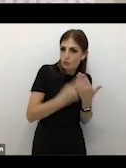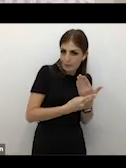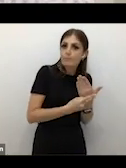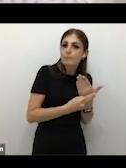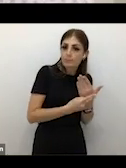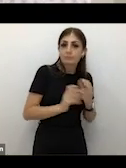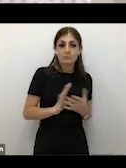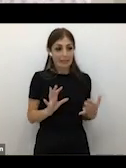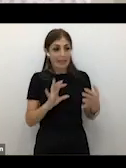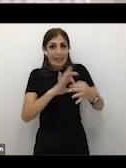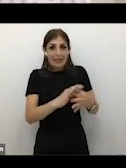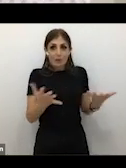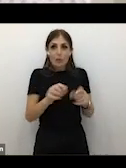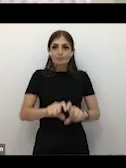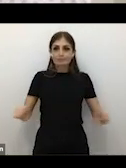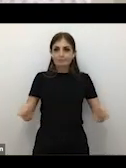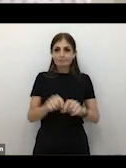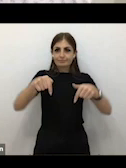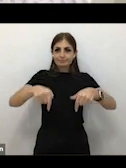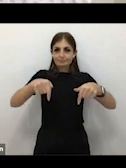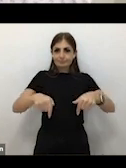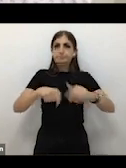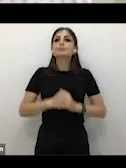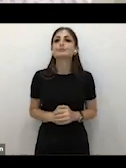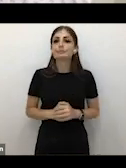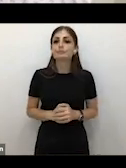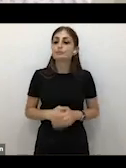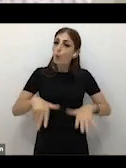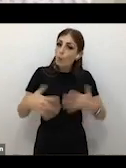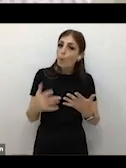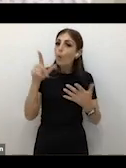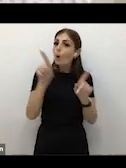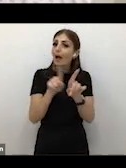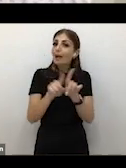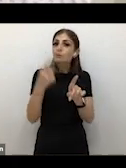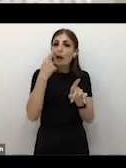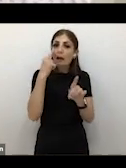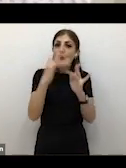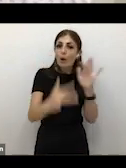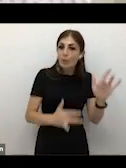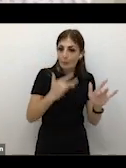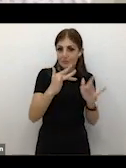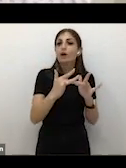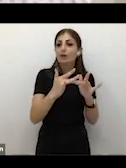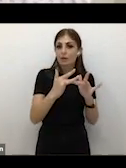There is a link to this page below this video, or you can also go to the Creative Australia website,